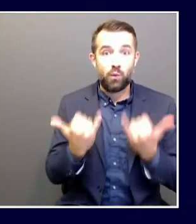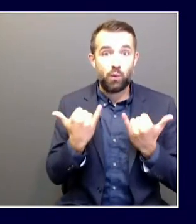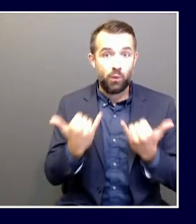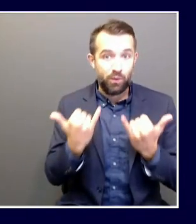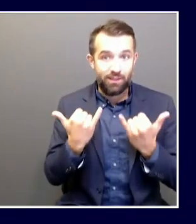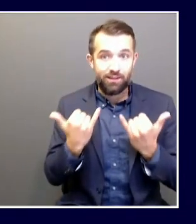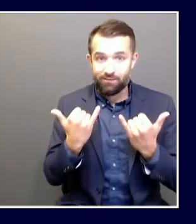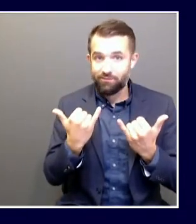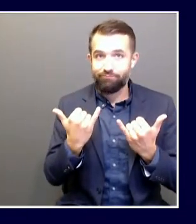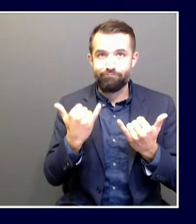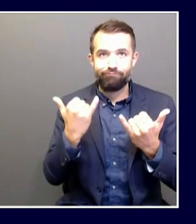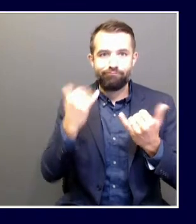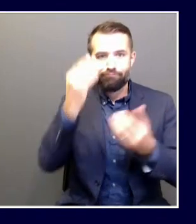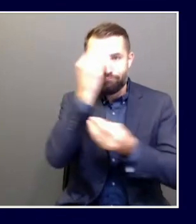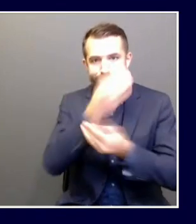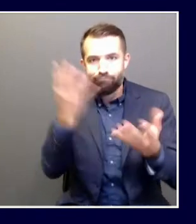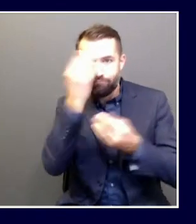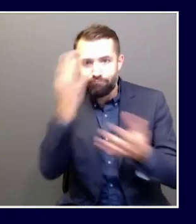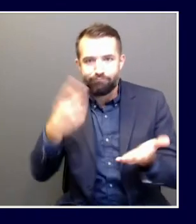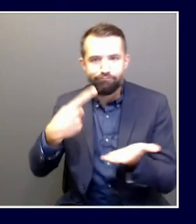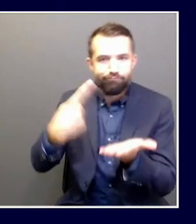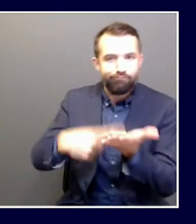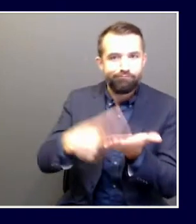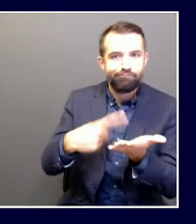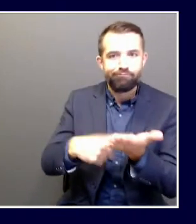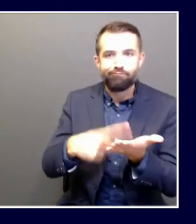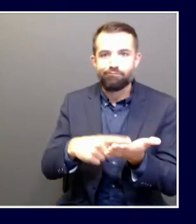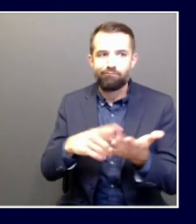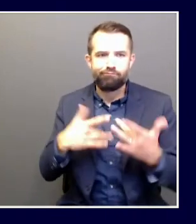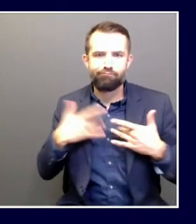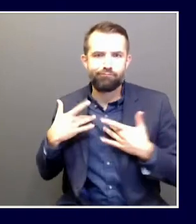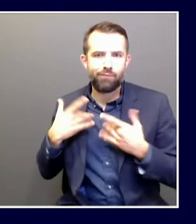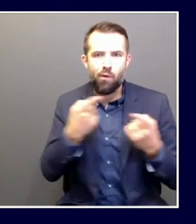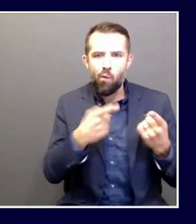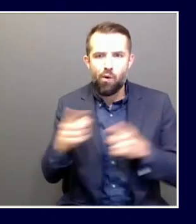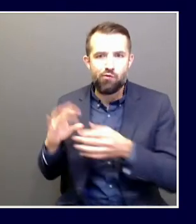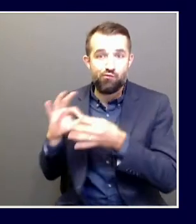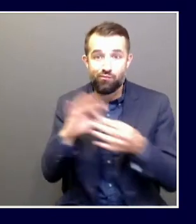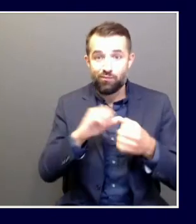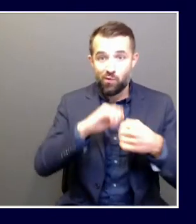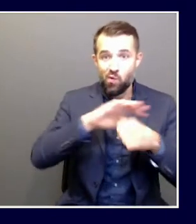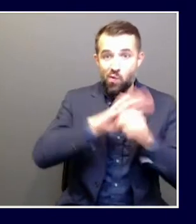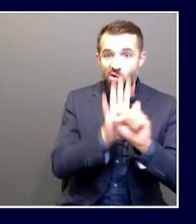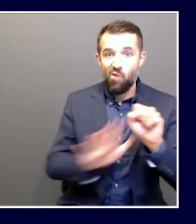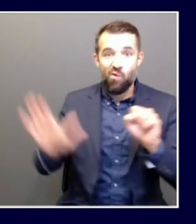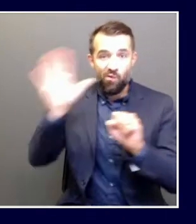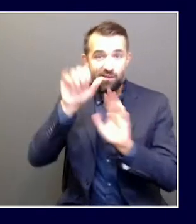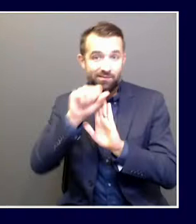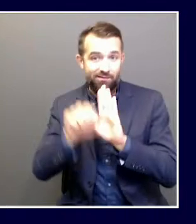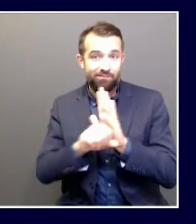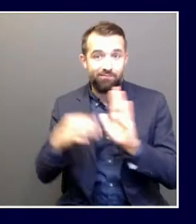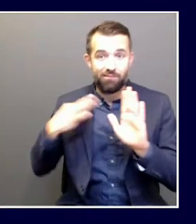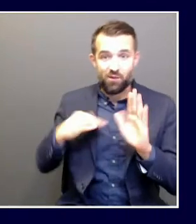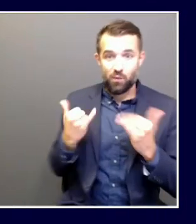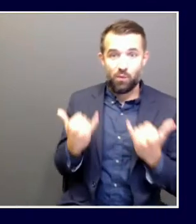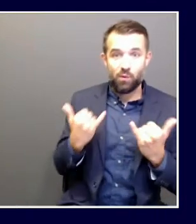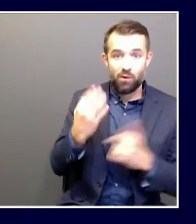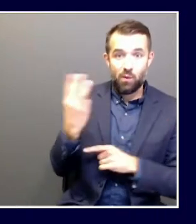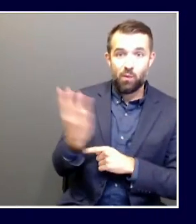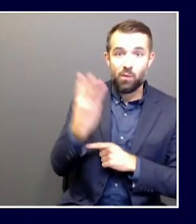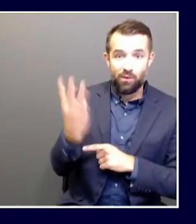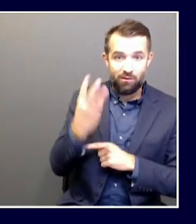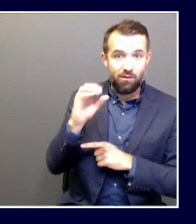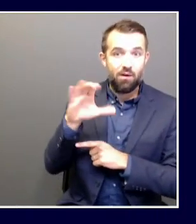afternoon to talk about where we are with respect to COVID-19 for the entire state of Maine for today, Wednesday,